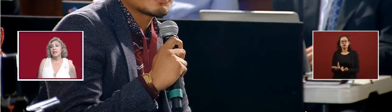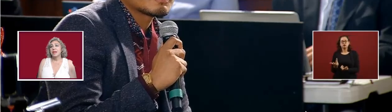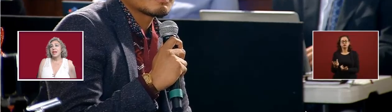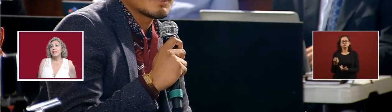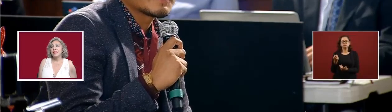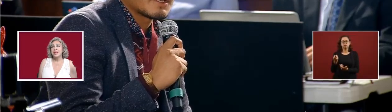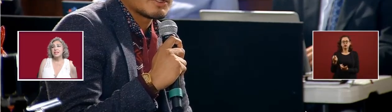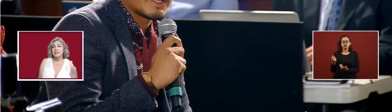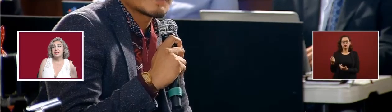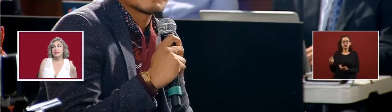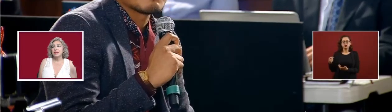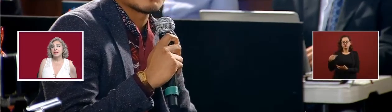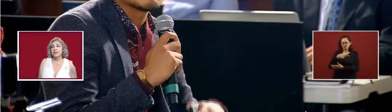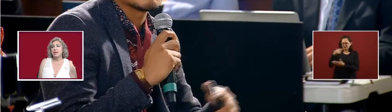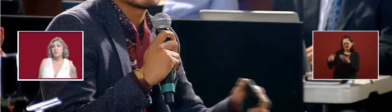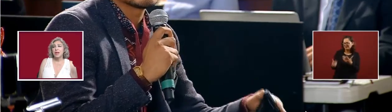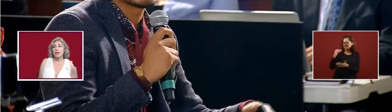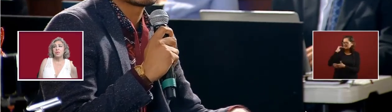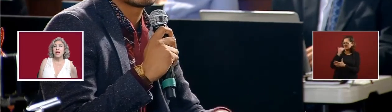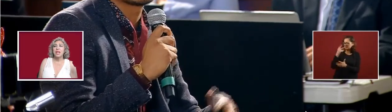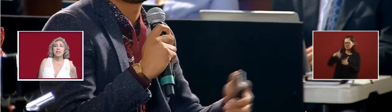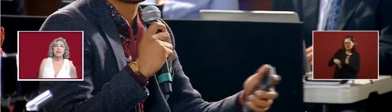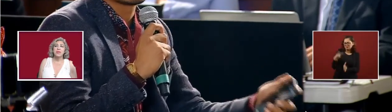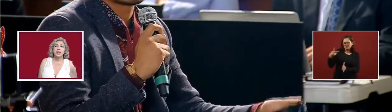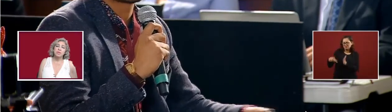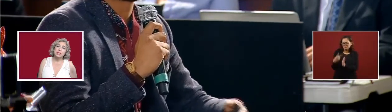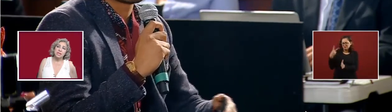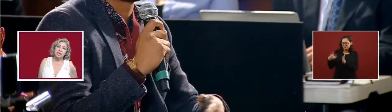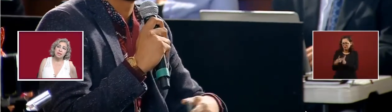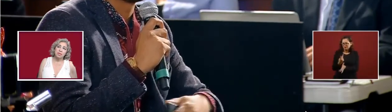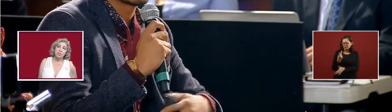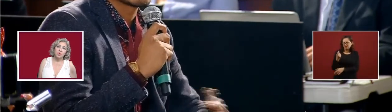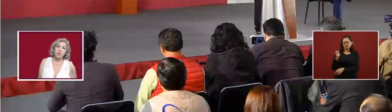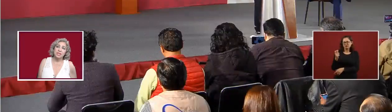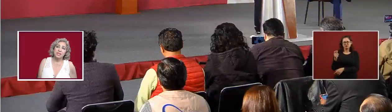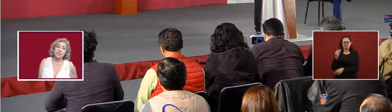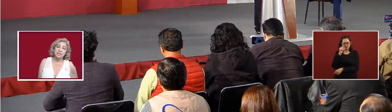and the irregularity was